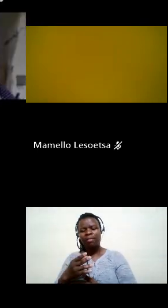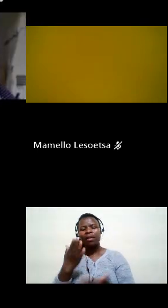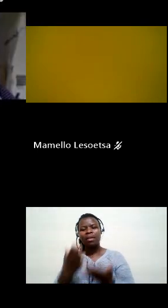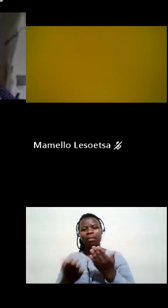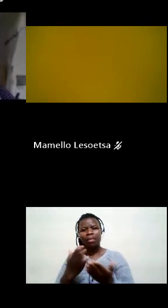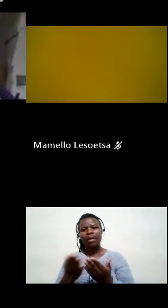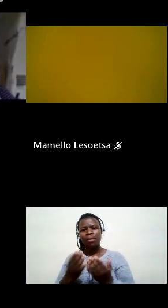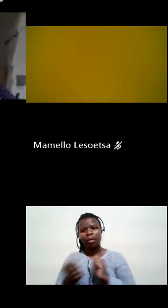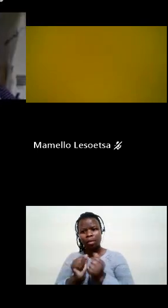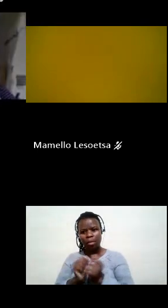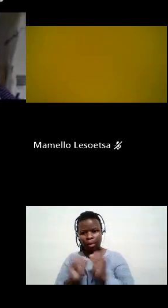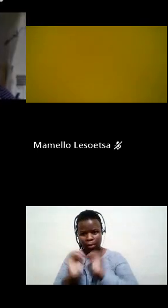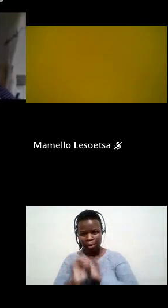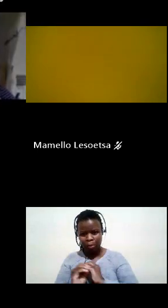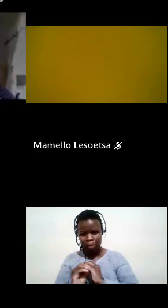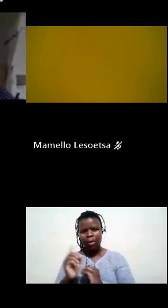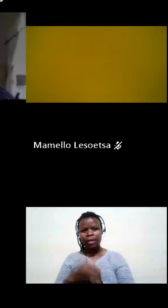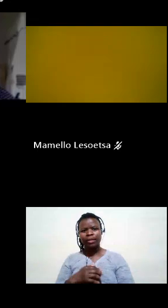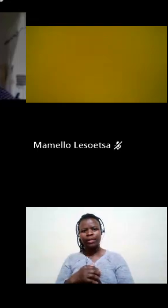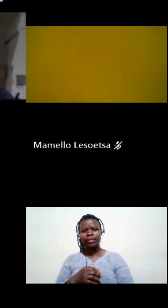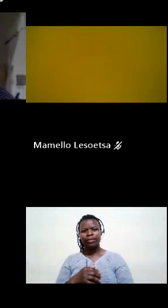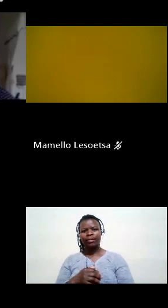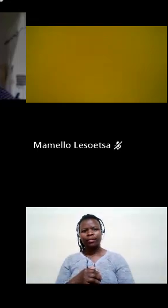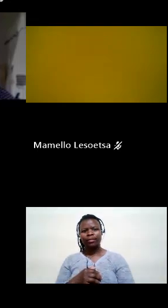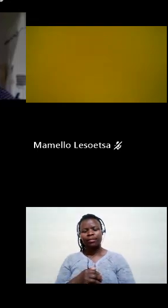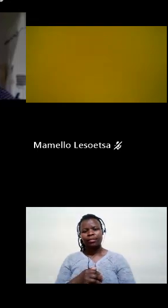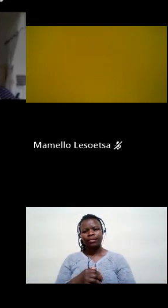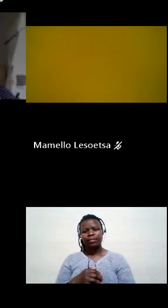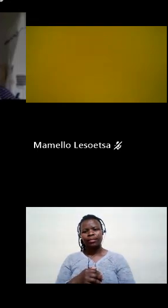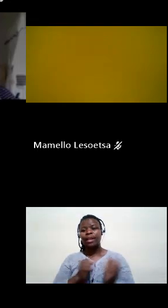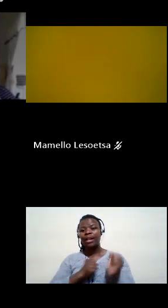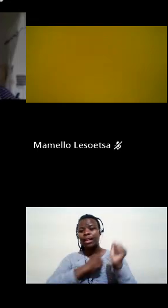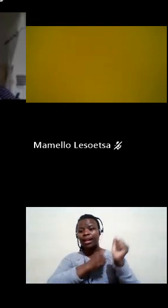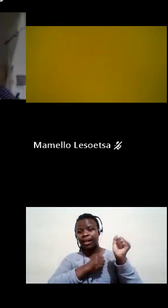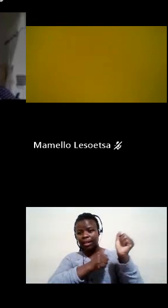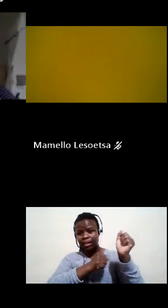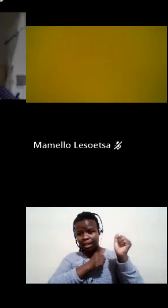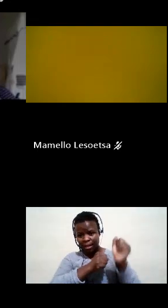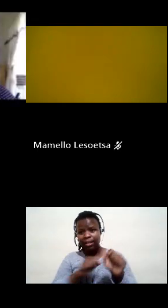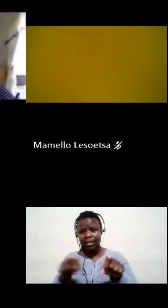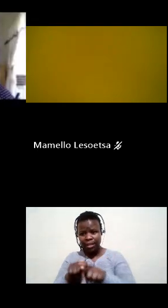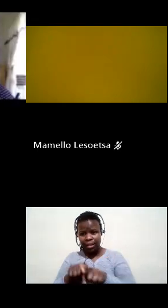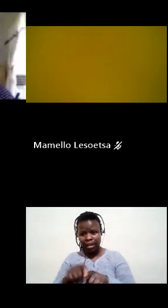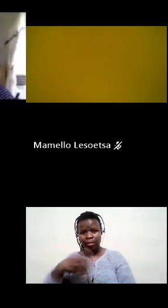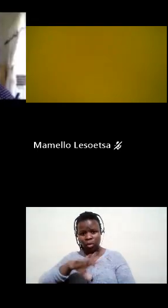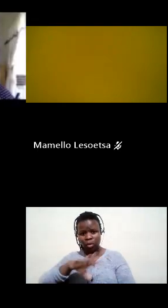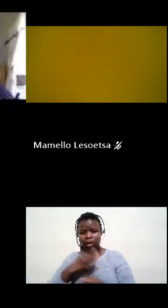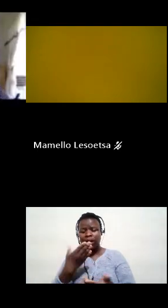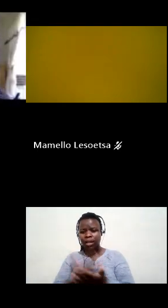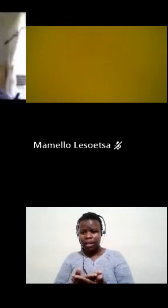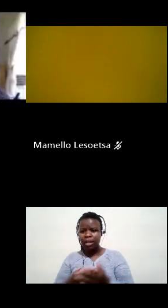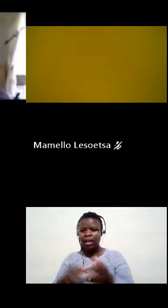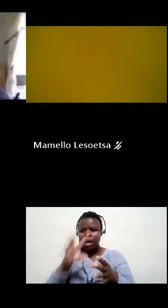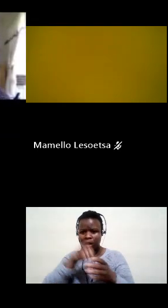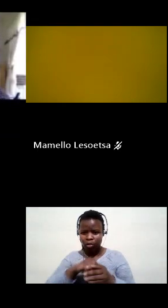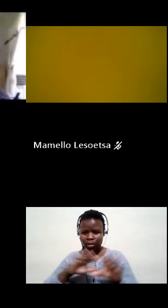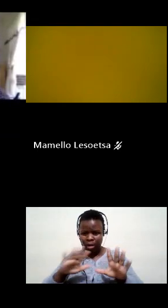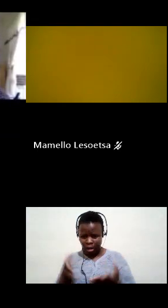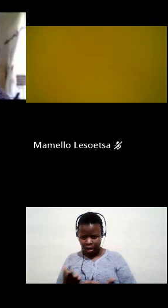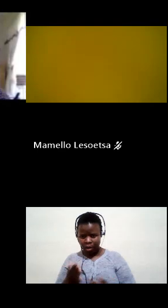two suggestions for Zia and how we can accommodate that or break down those attitudinal